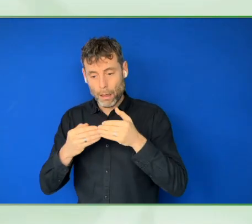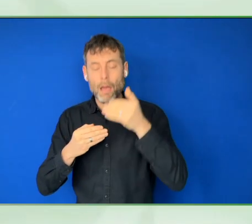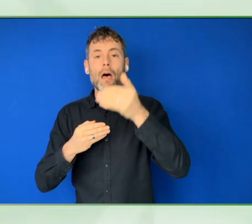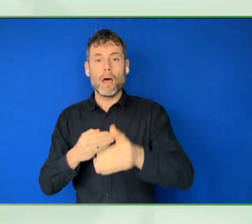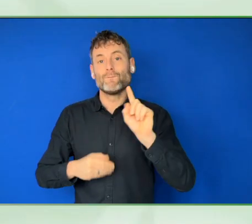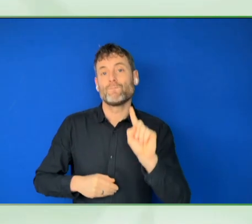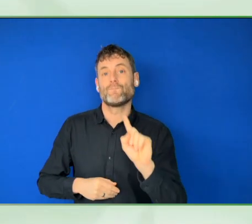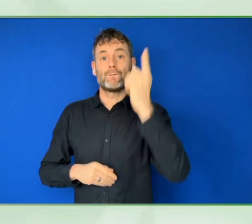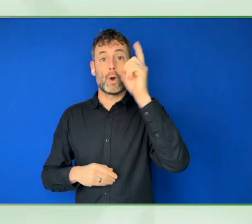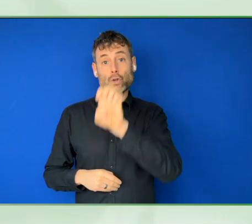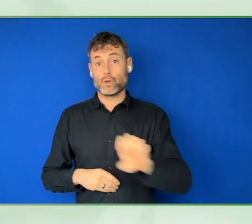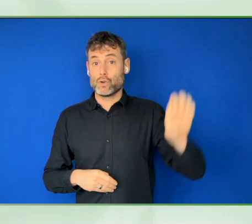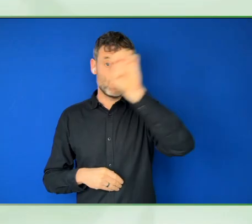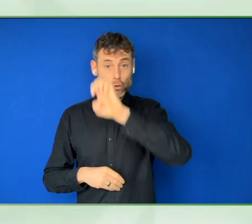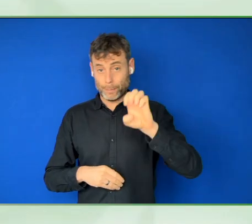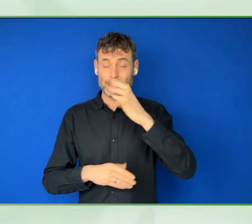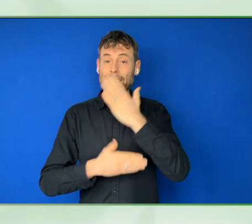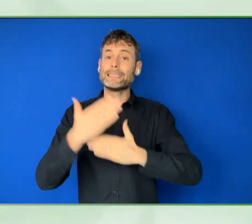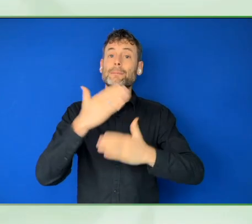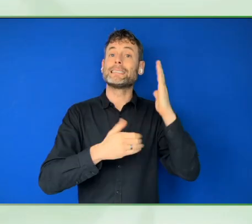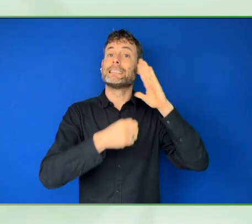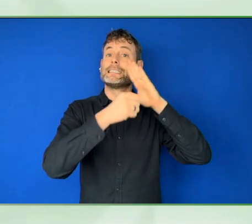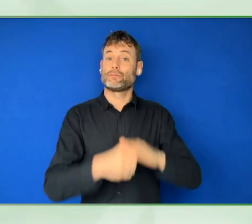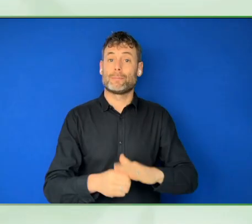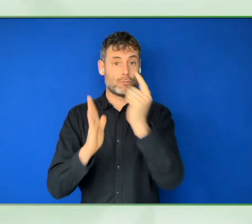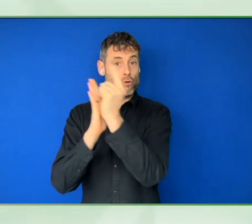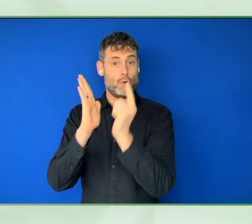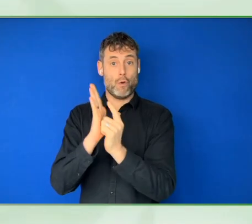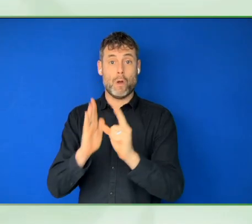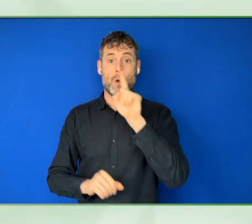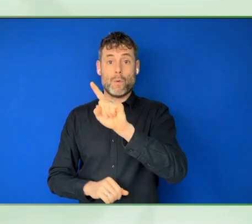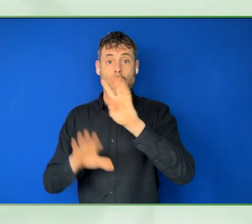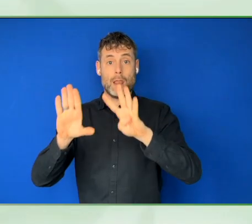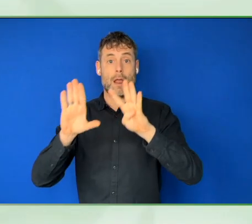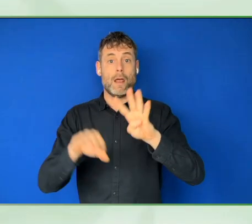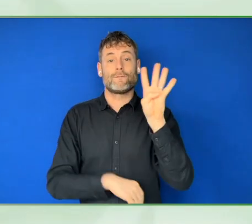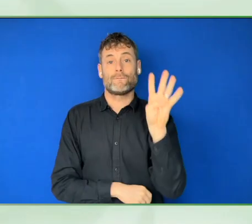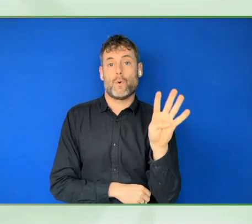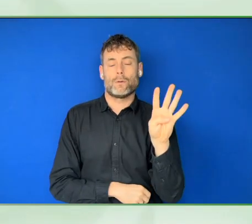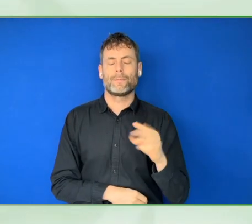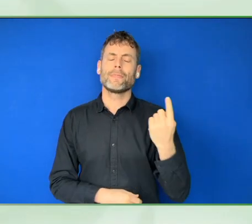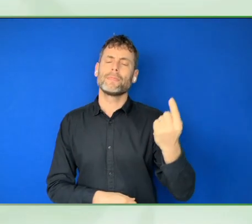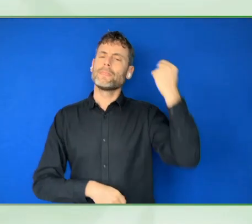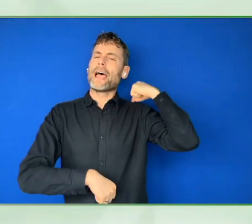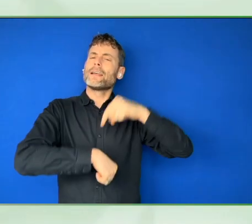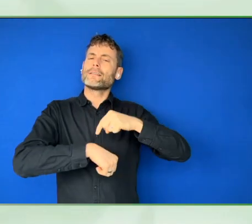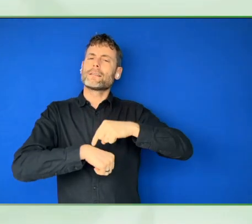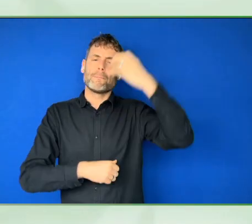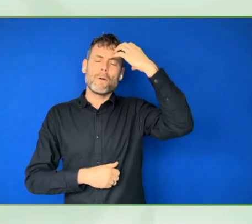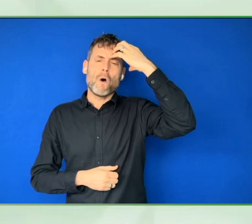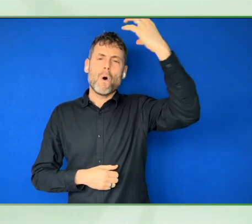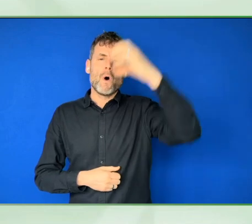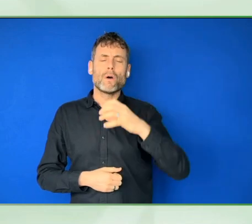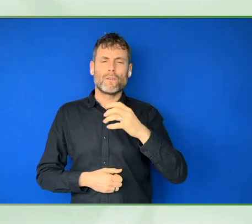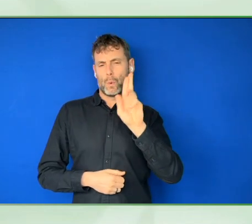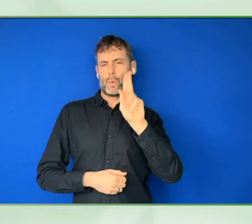in 1994. The government at the time refused to believe that the private sector would actually ask for legislation that was credible